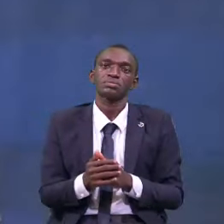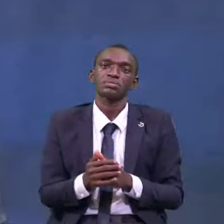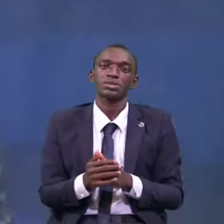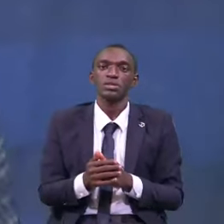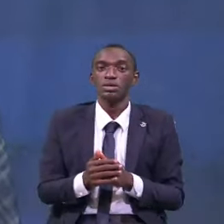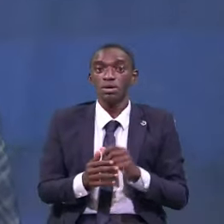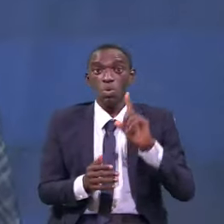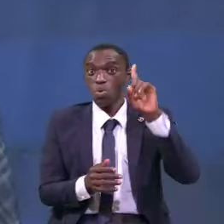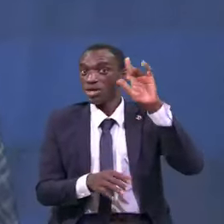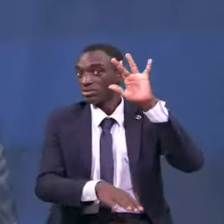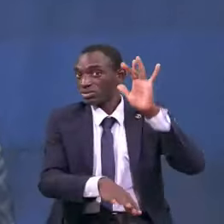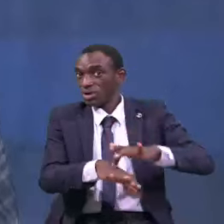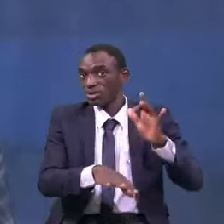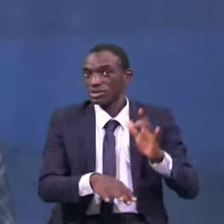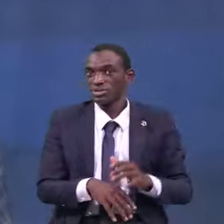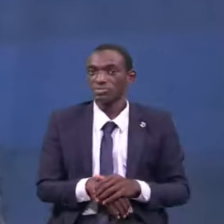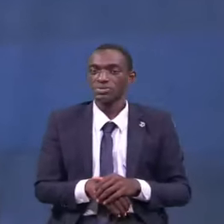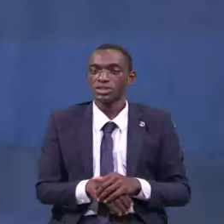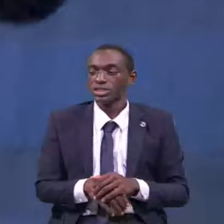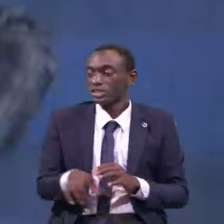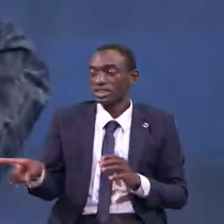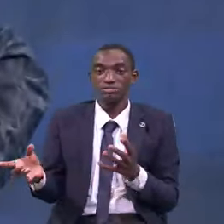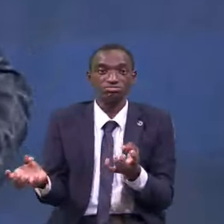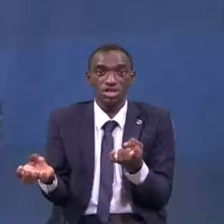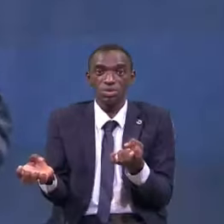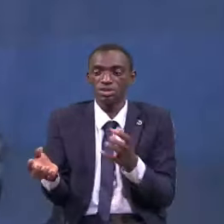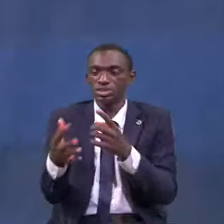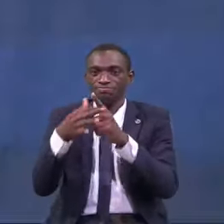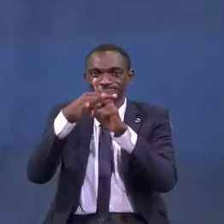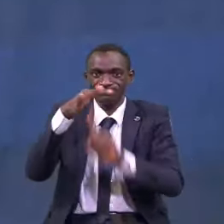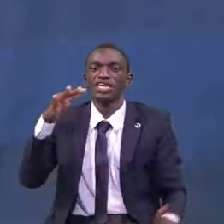One touch, leprosy will vanish away.